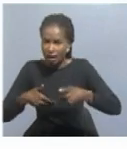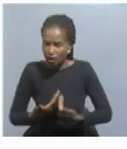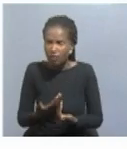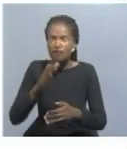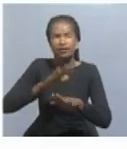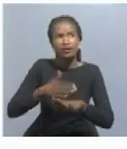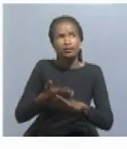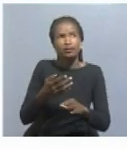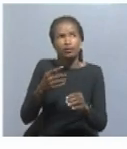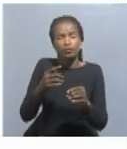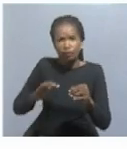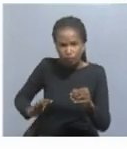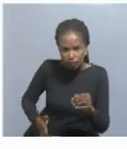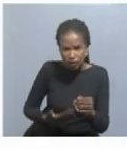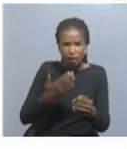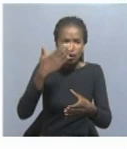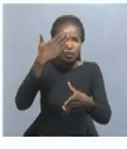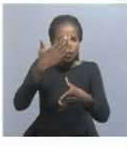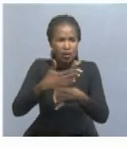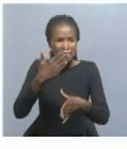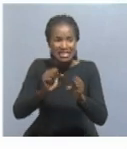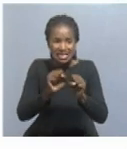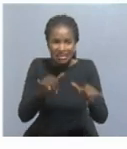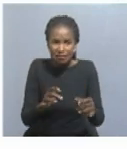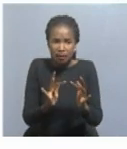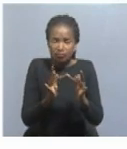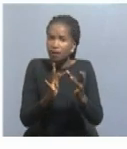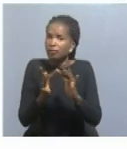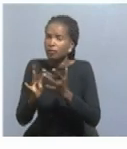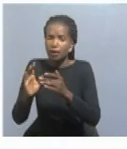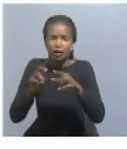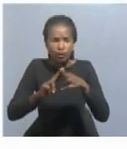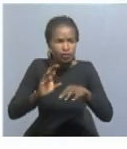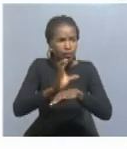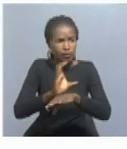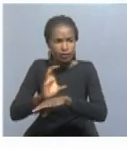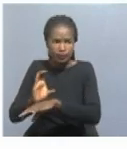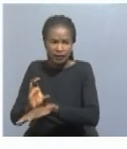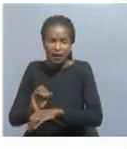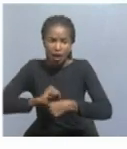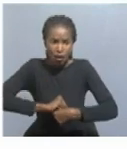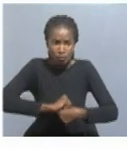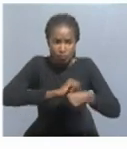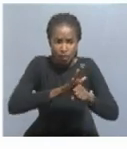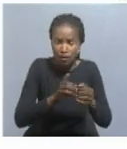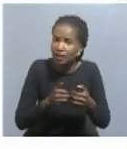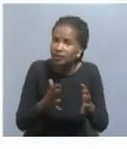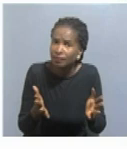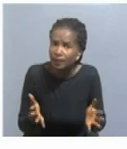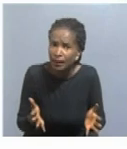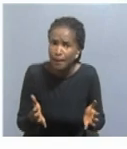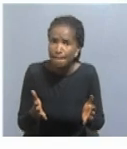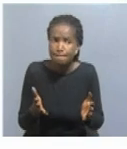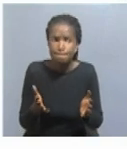towards automation and modernizing our systems. But with the outbreak of COVID-19, it